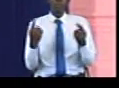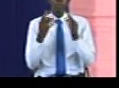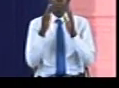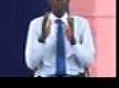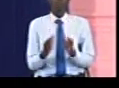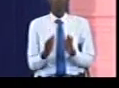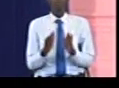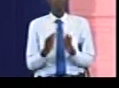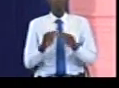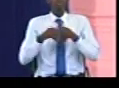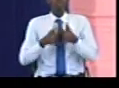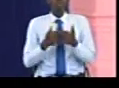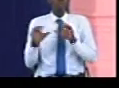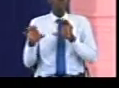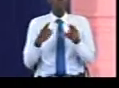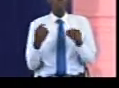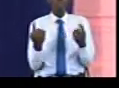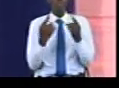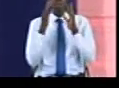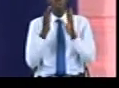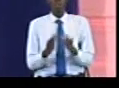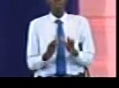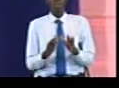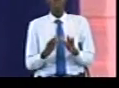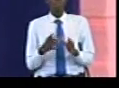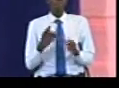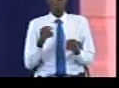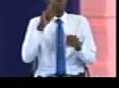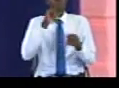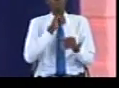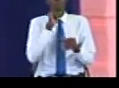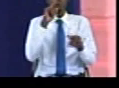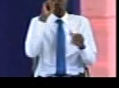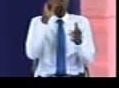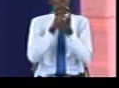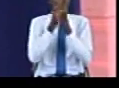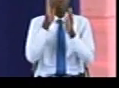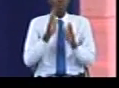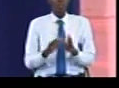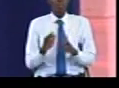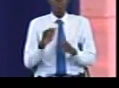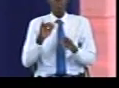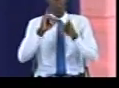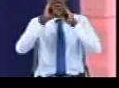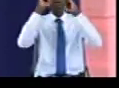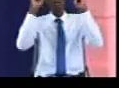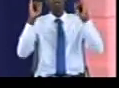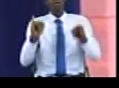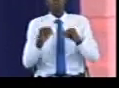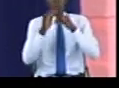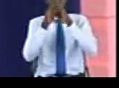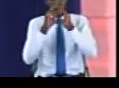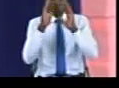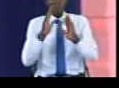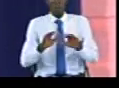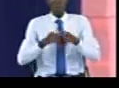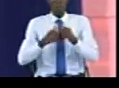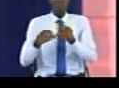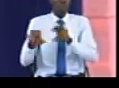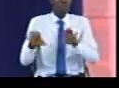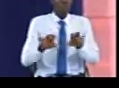do the heathens, you know, the pagans, the unbelievers, the idol worshippers, how do they do this? How do they do this? How do they